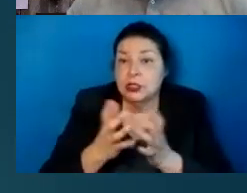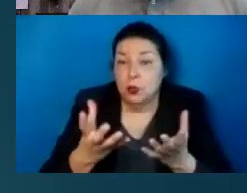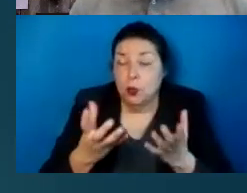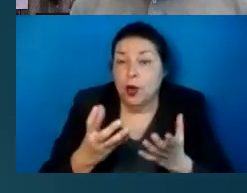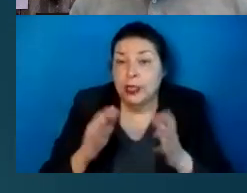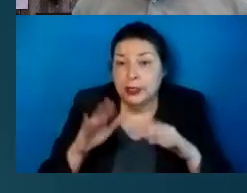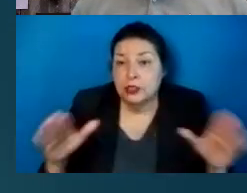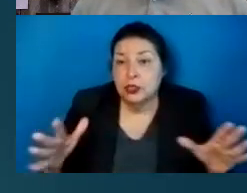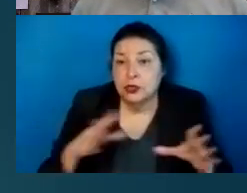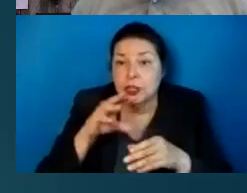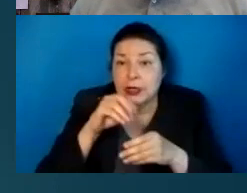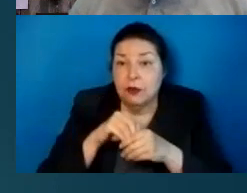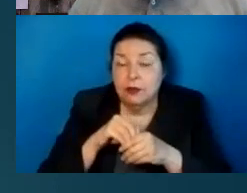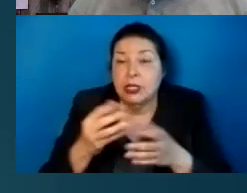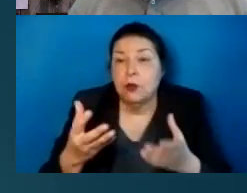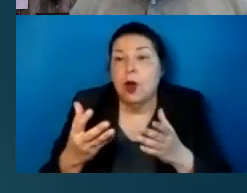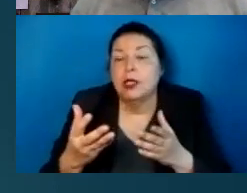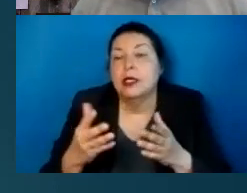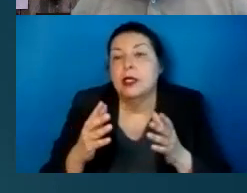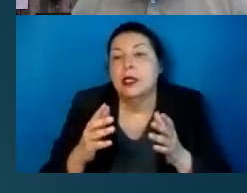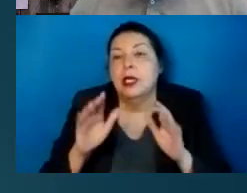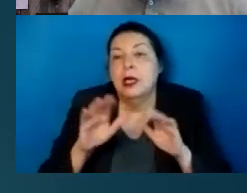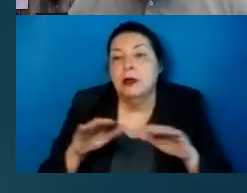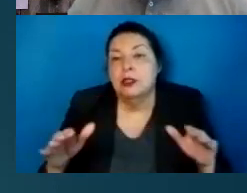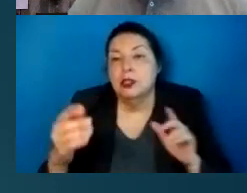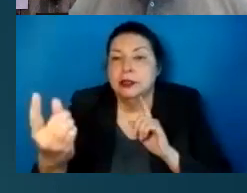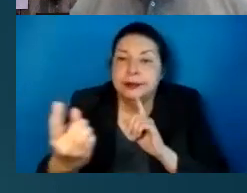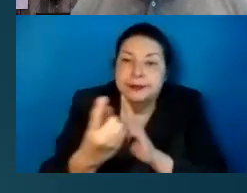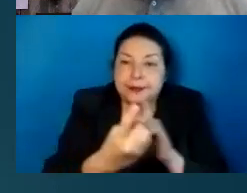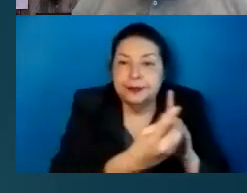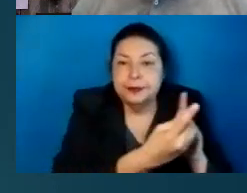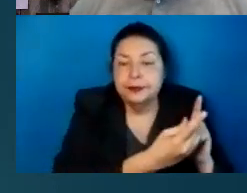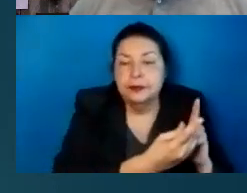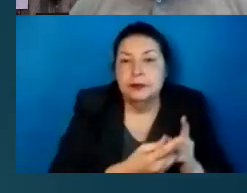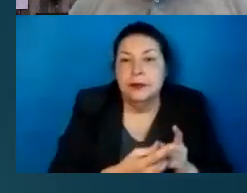to come forward and to receive a blessing.